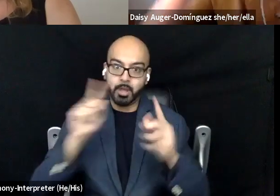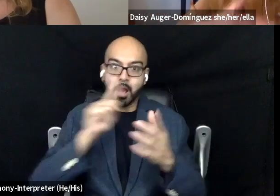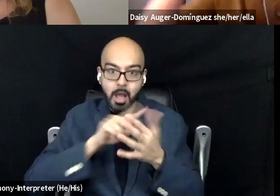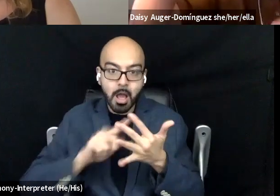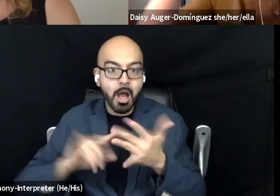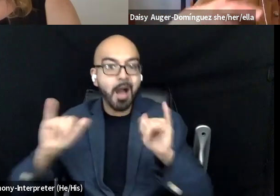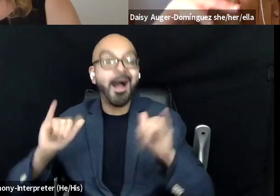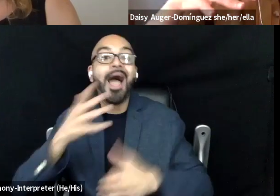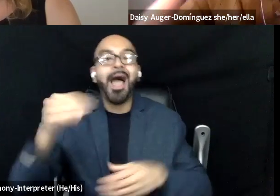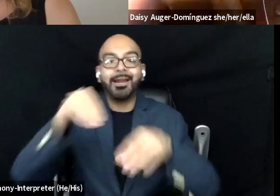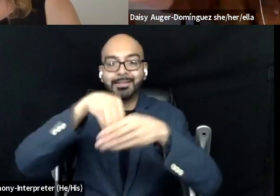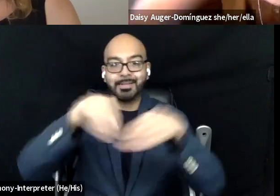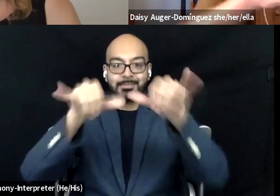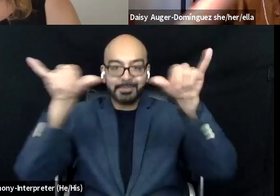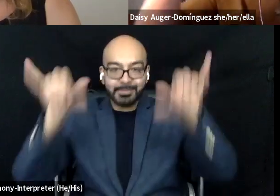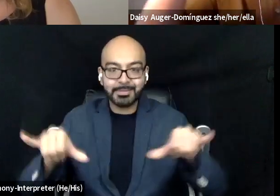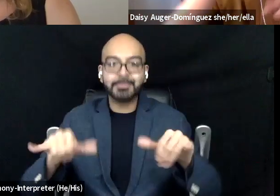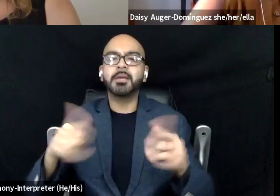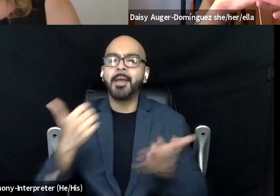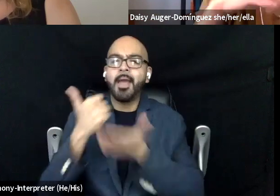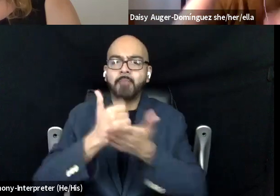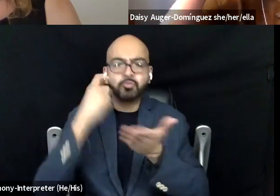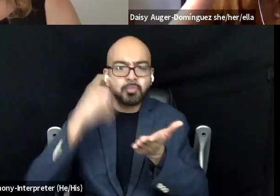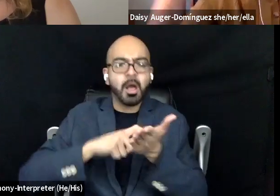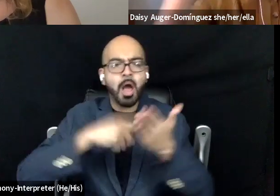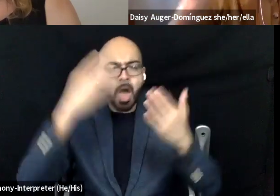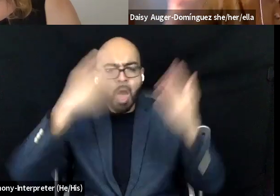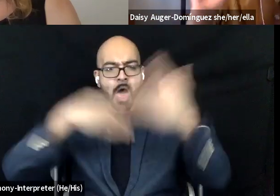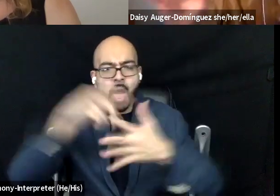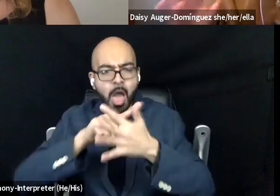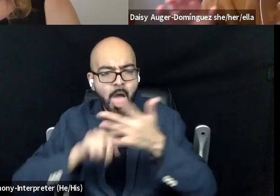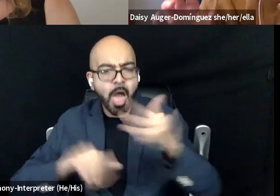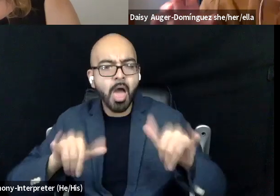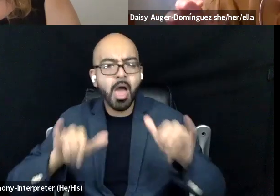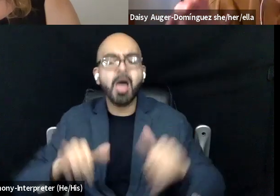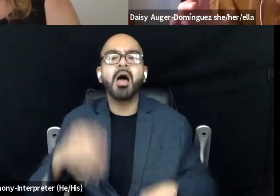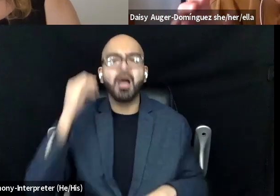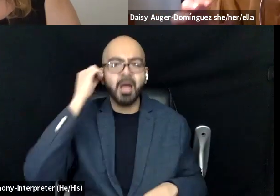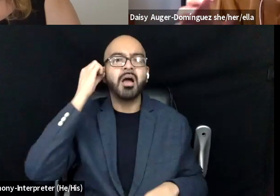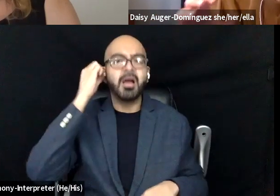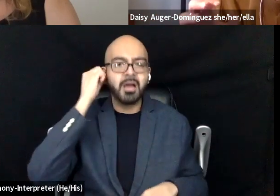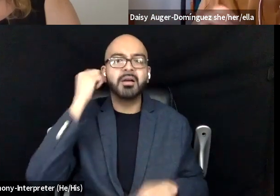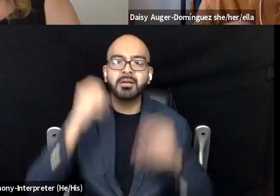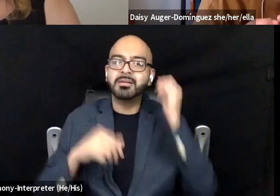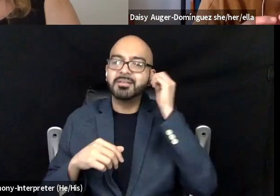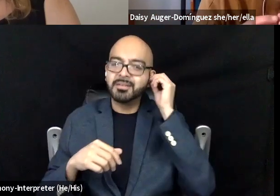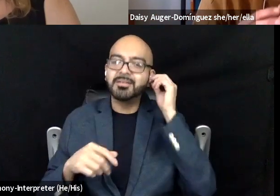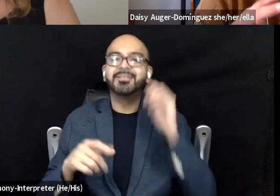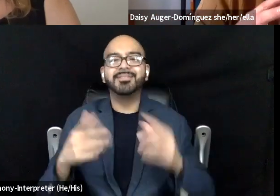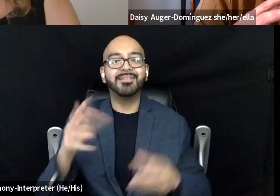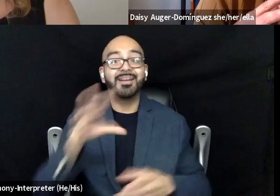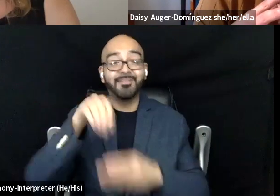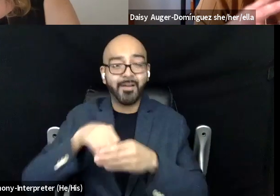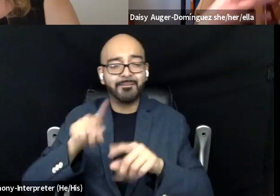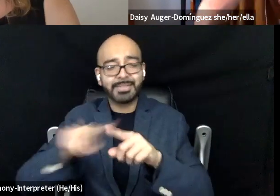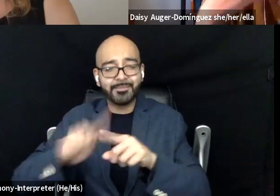And that's, and those operate amongst themselves, but they also operate in different corners of the organization, if you will, right? So you're also gonna have